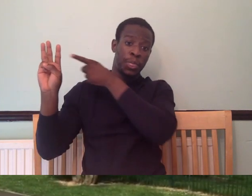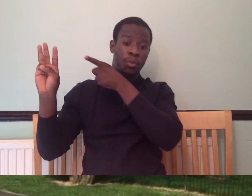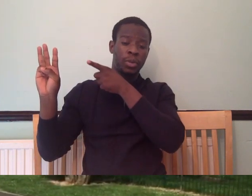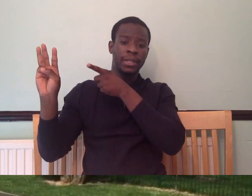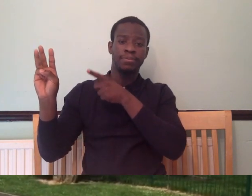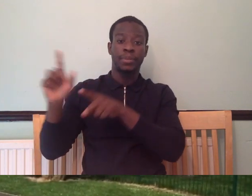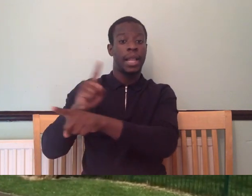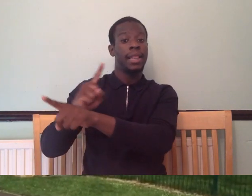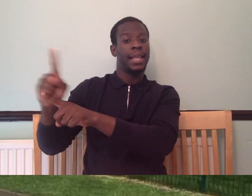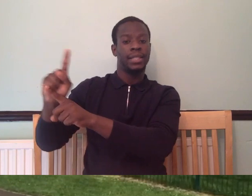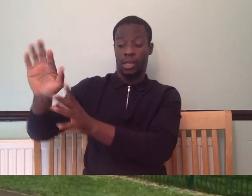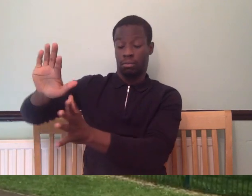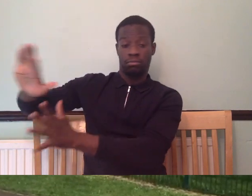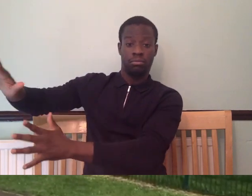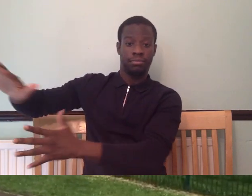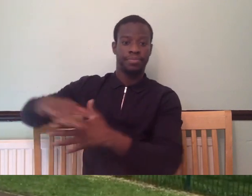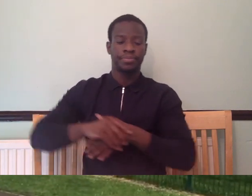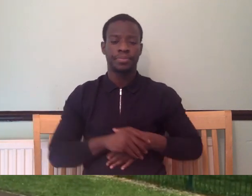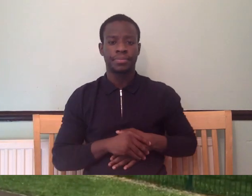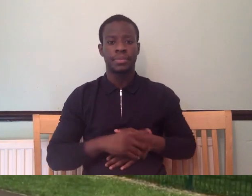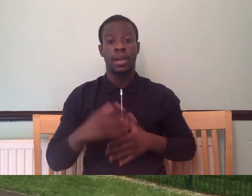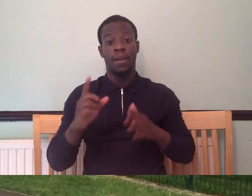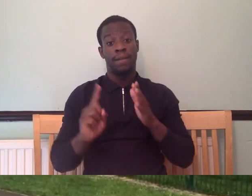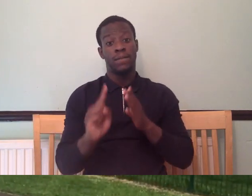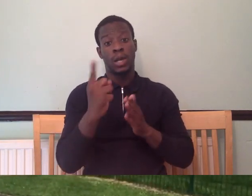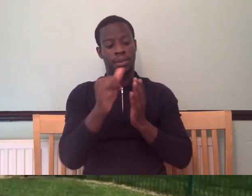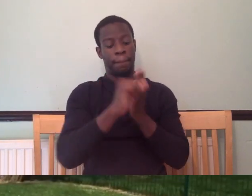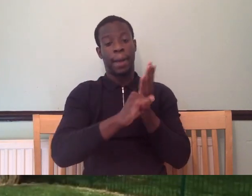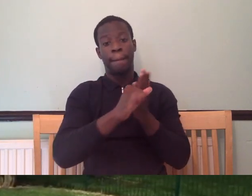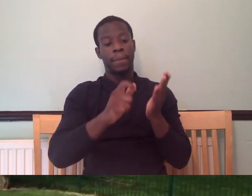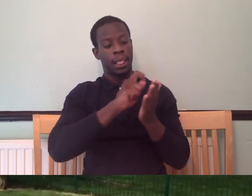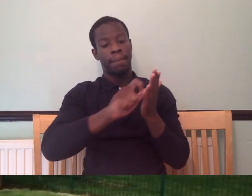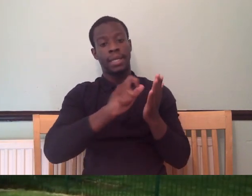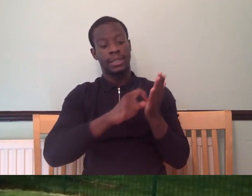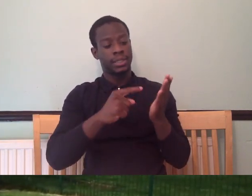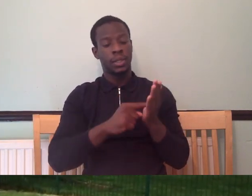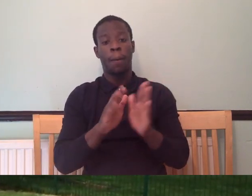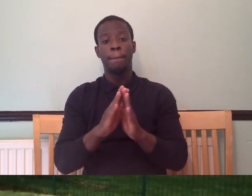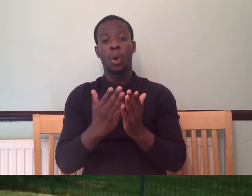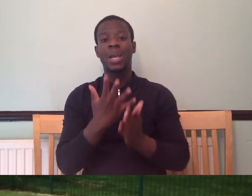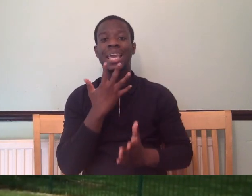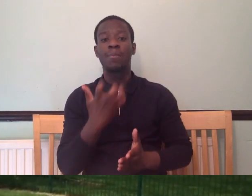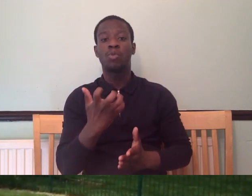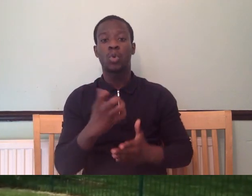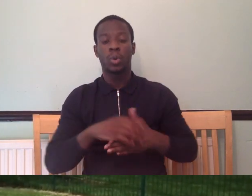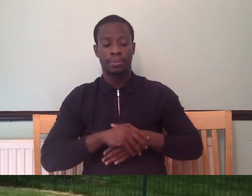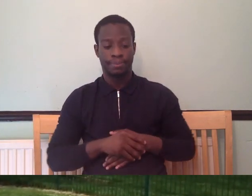We're going to come back to who they are in a moment. I'm going to read you a passage now from the Bible, from the book of Hebrews.